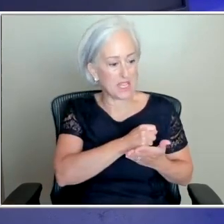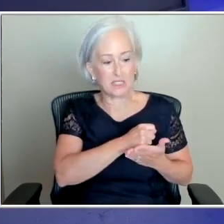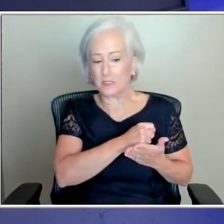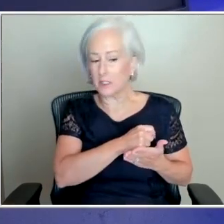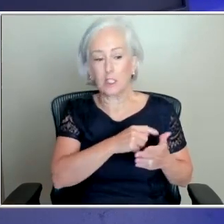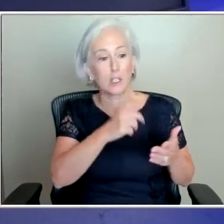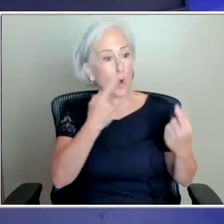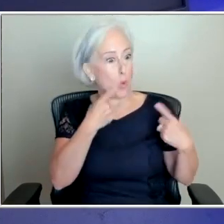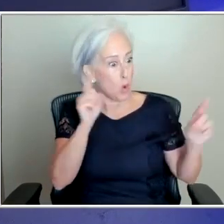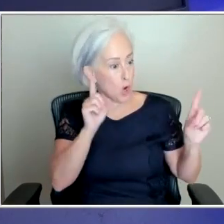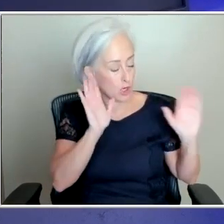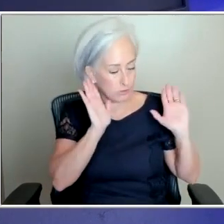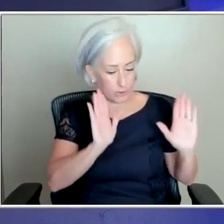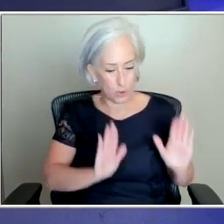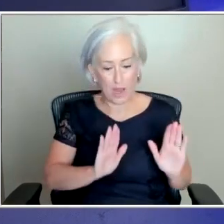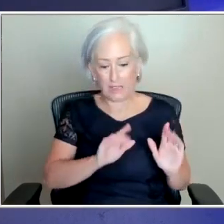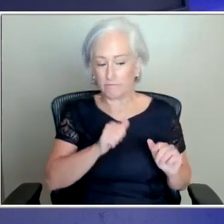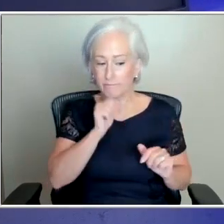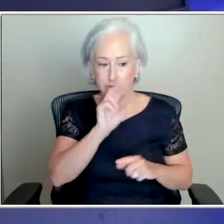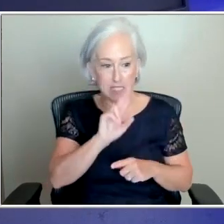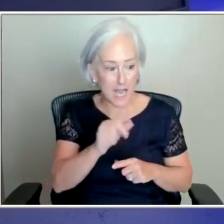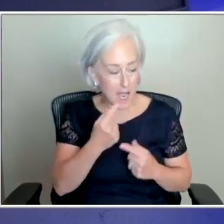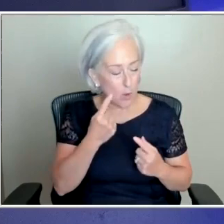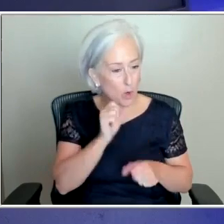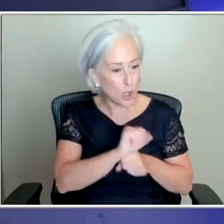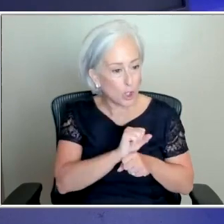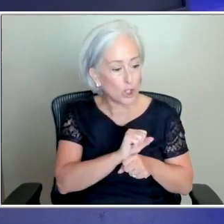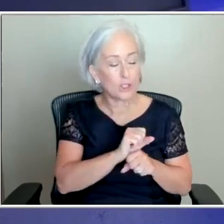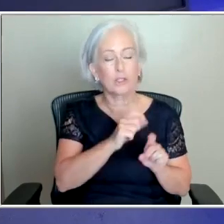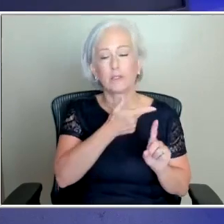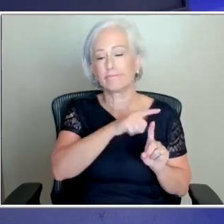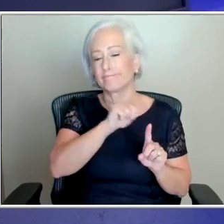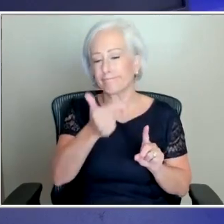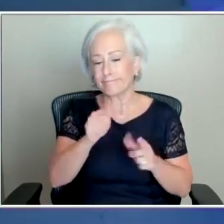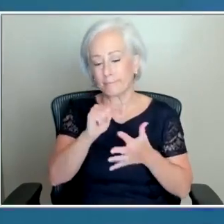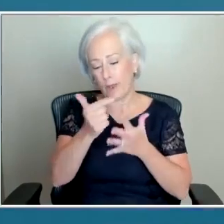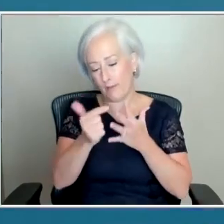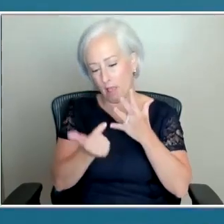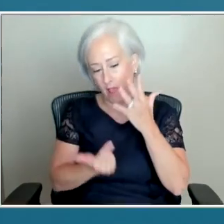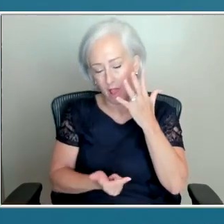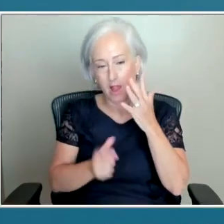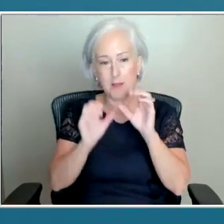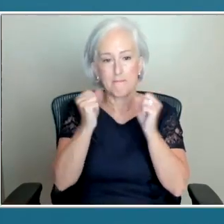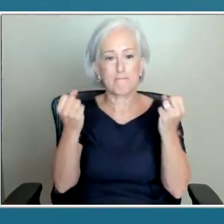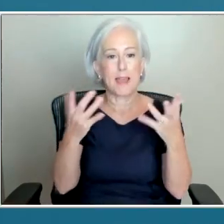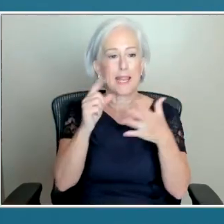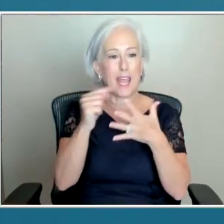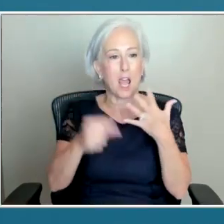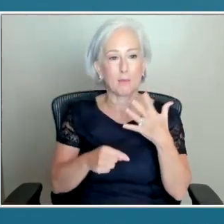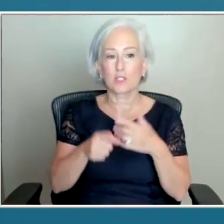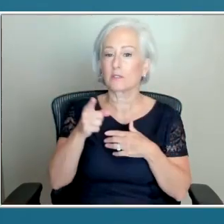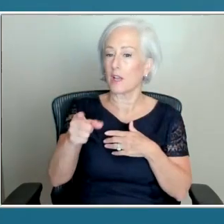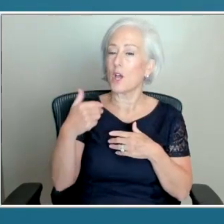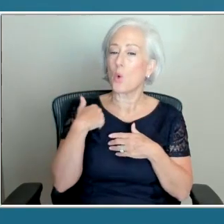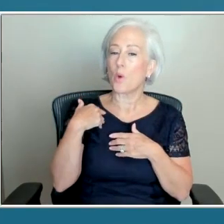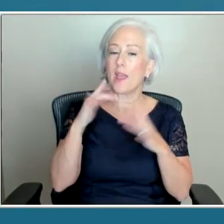patient. Dr. Kowalik, you're a big advocate for the Urology Care Foundation. There's a website that we want to put